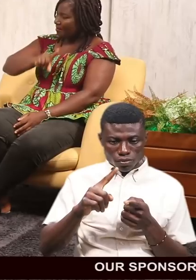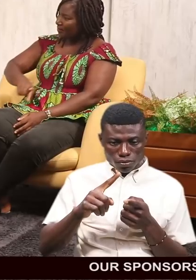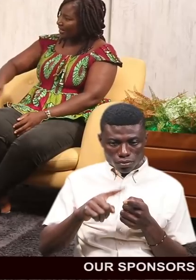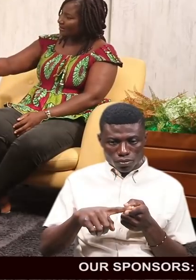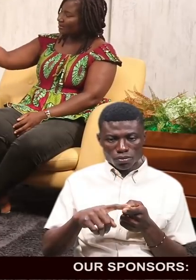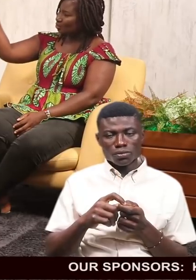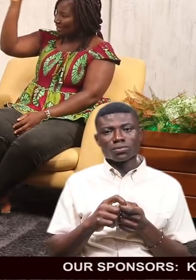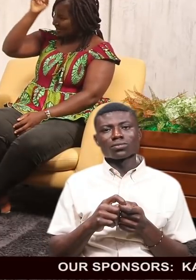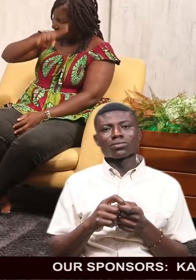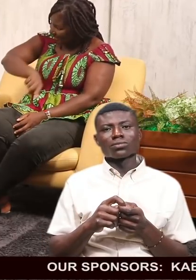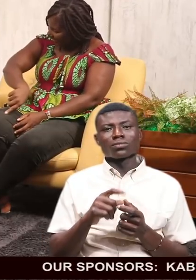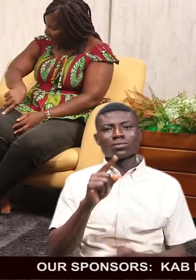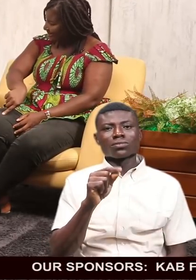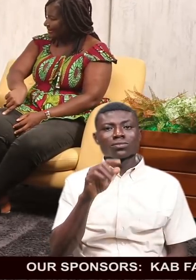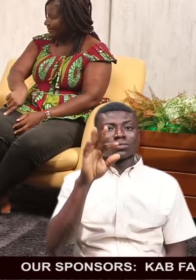But